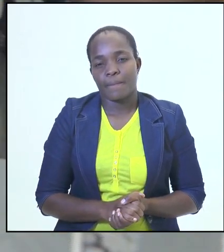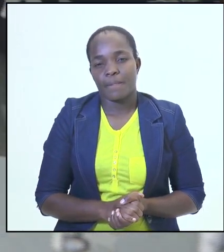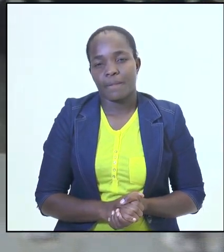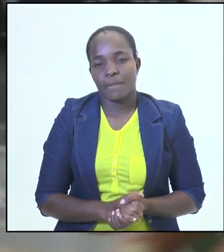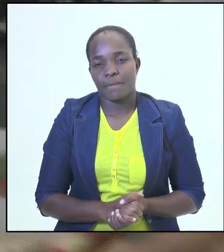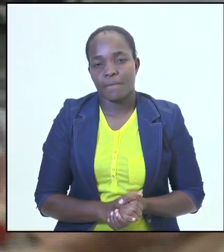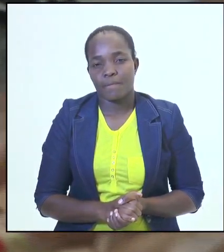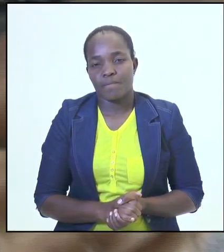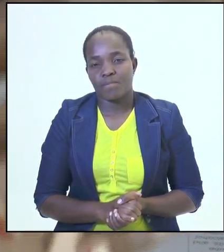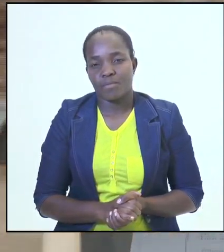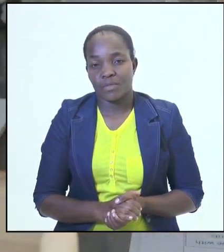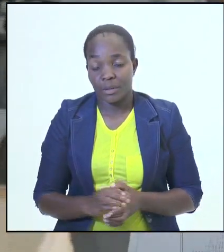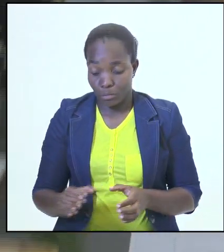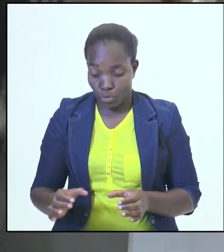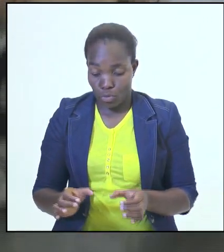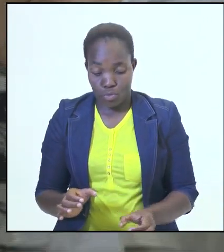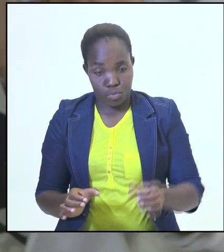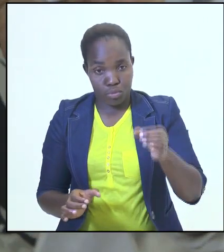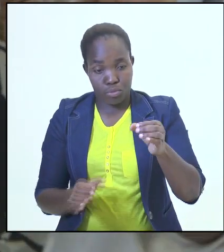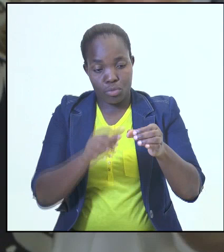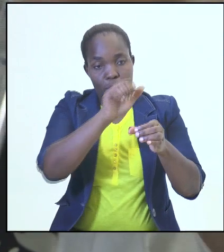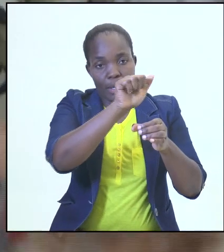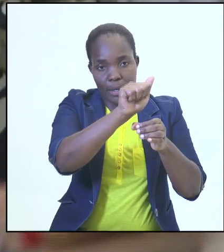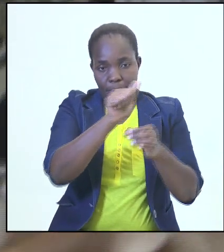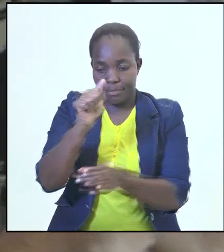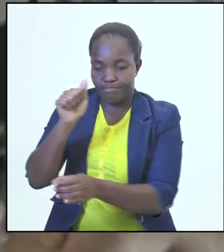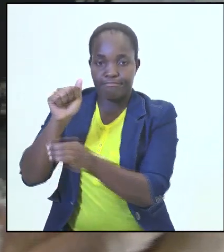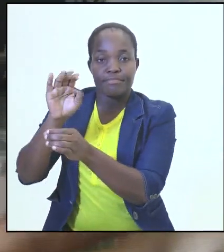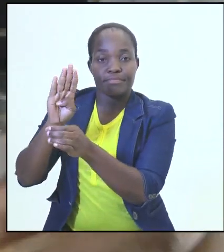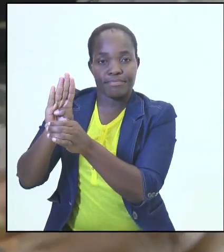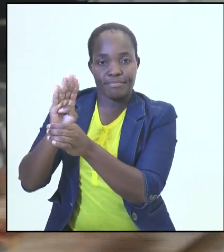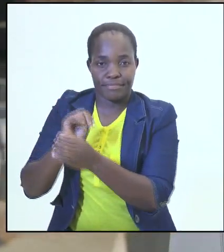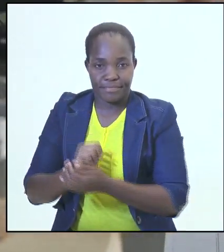And these two tubes which I've marked A and B.